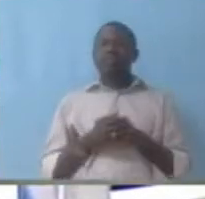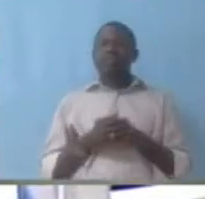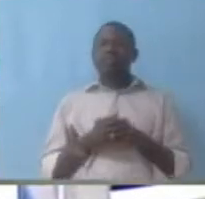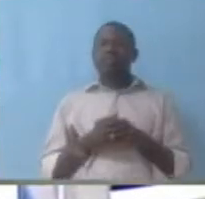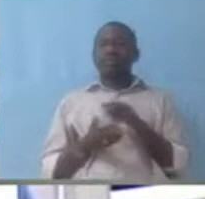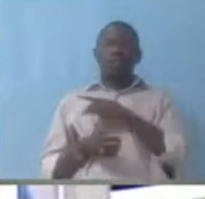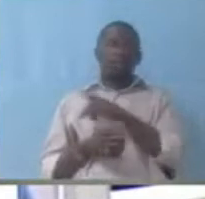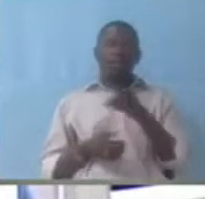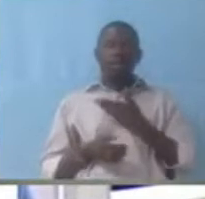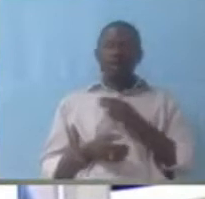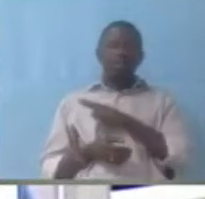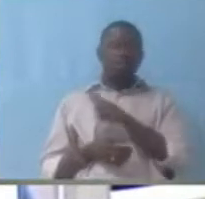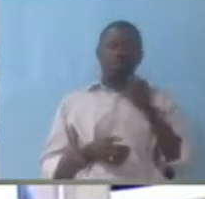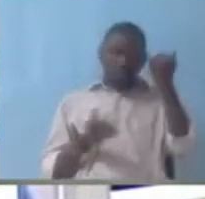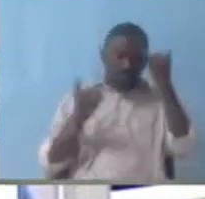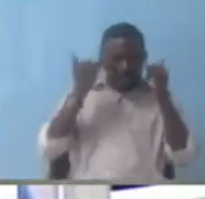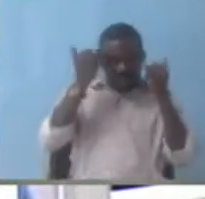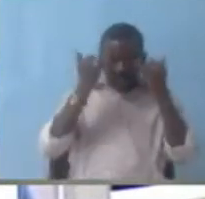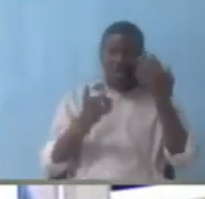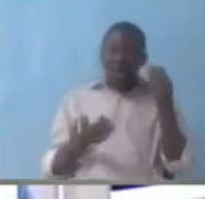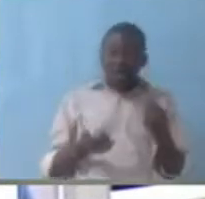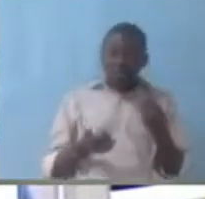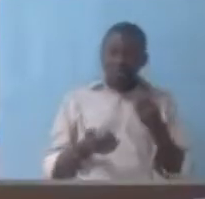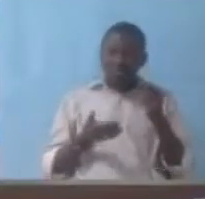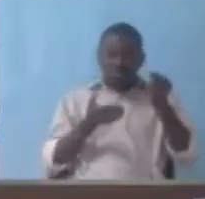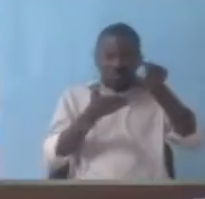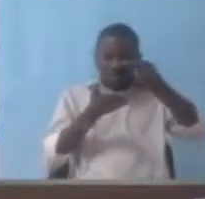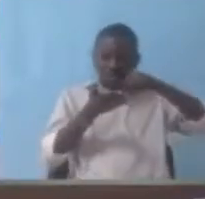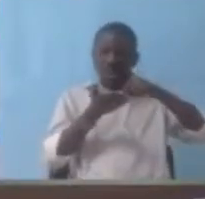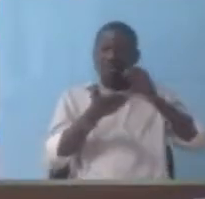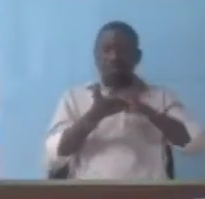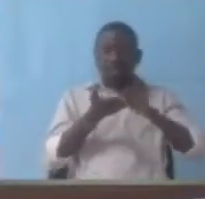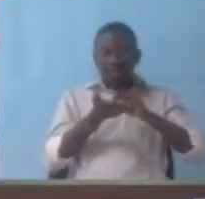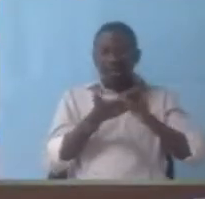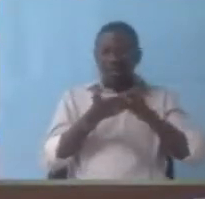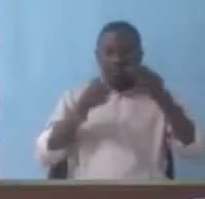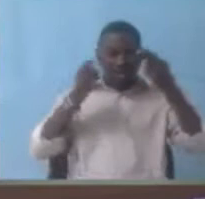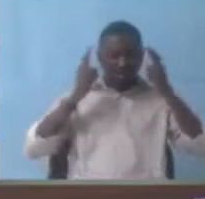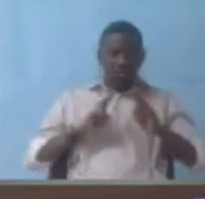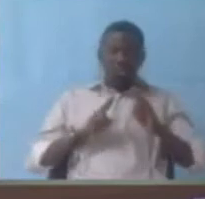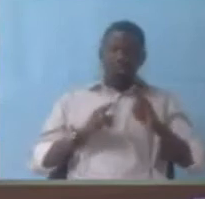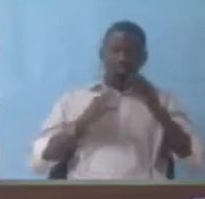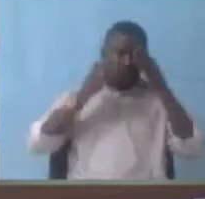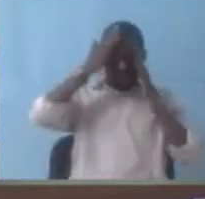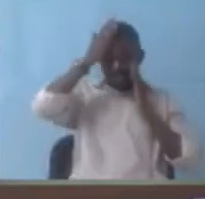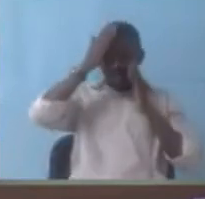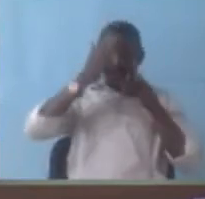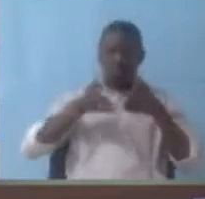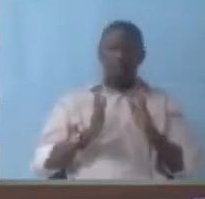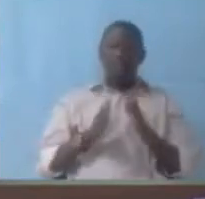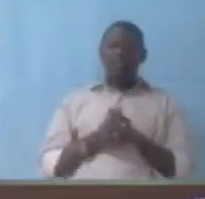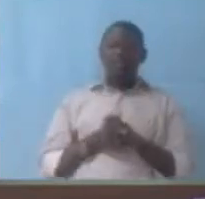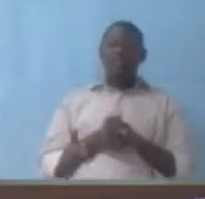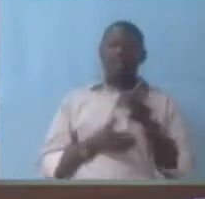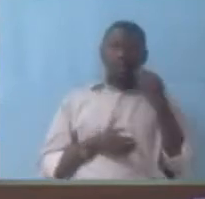they had no idea how to draft decrees. Ma londi soto pour kany decree libe safira nyame ma londo soto. In fact, if you look at